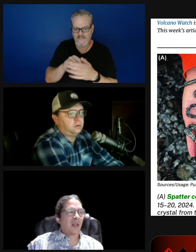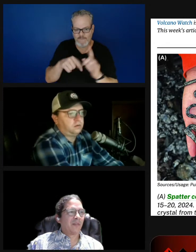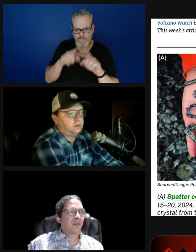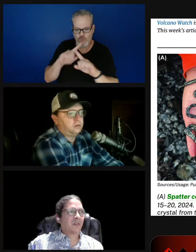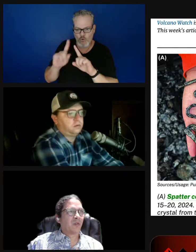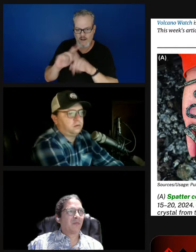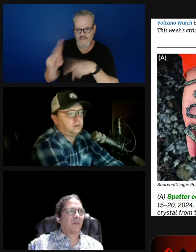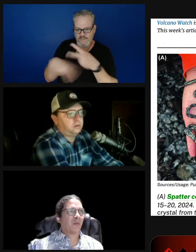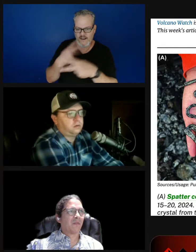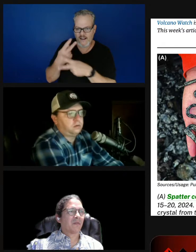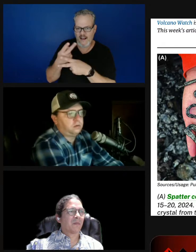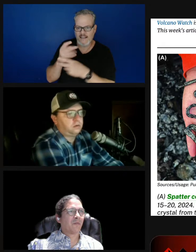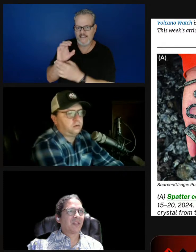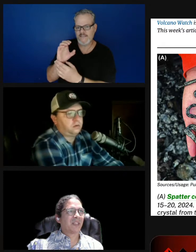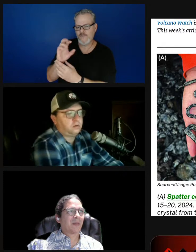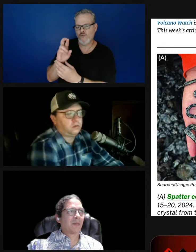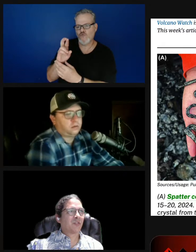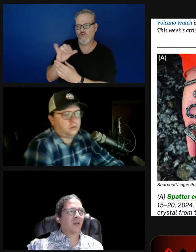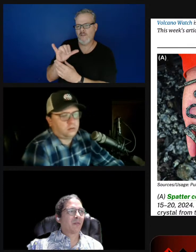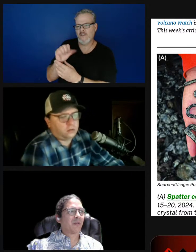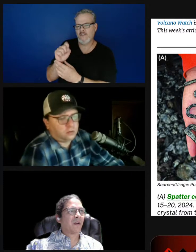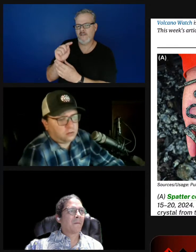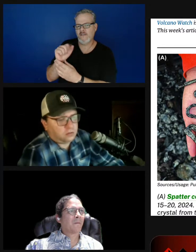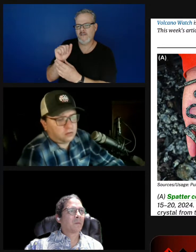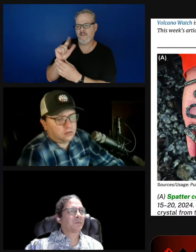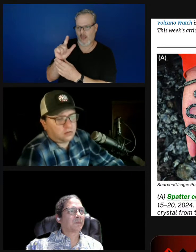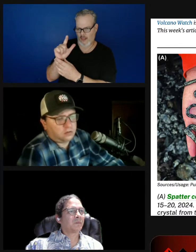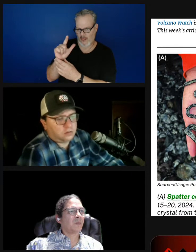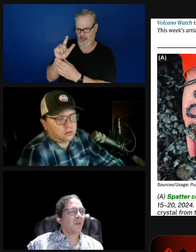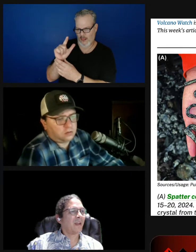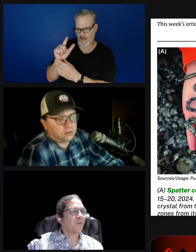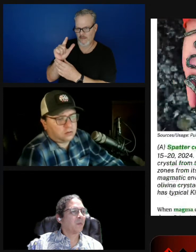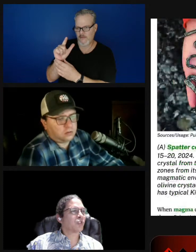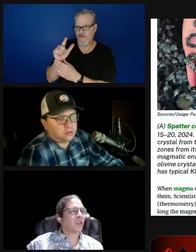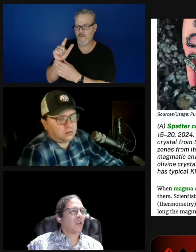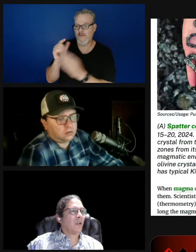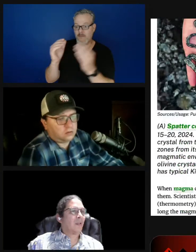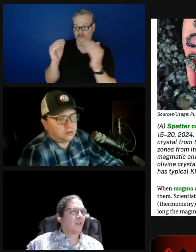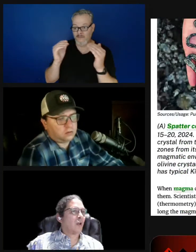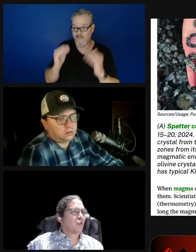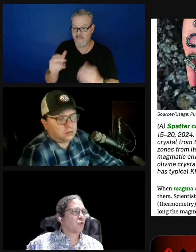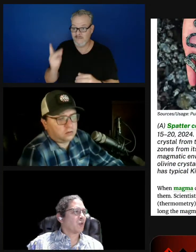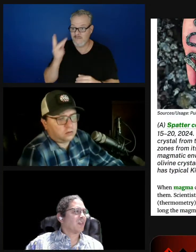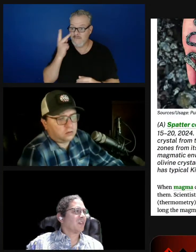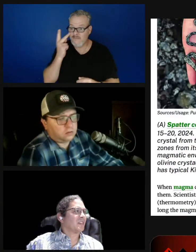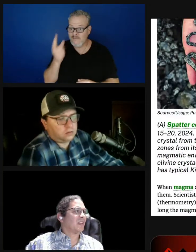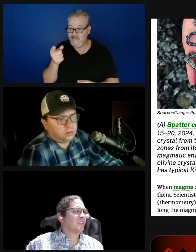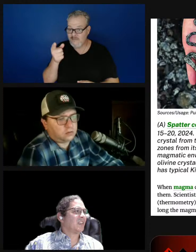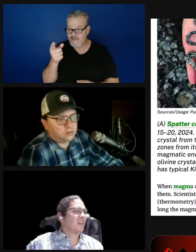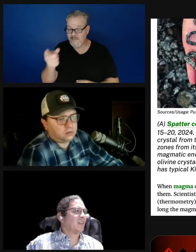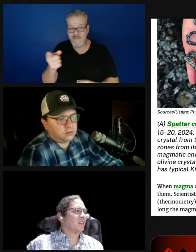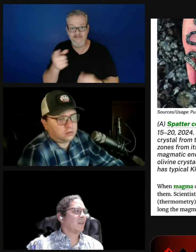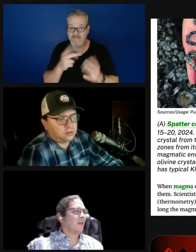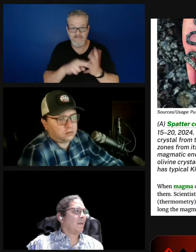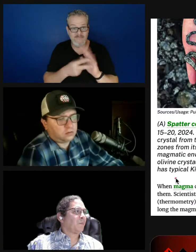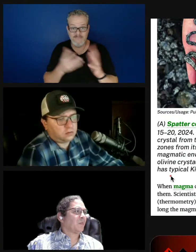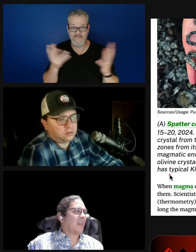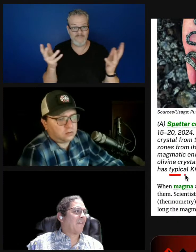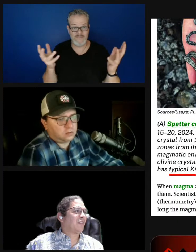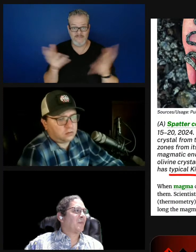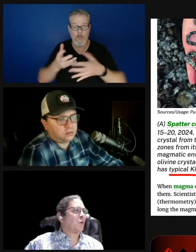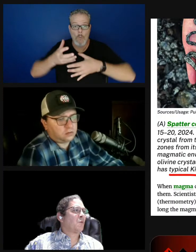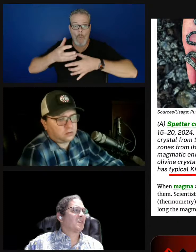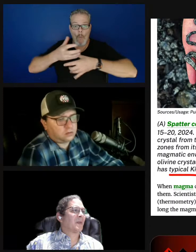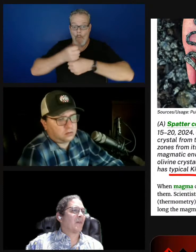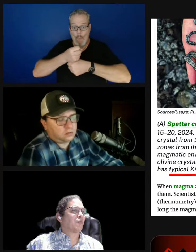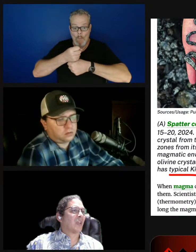And here an olivine crystal from the more recent summit eruption, all through here, right? Which the long and short of it is that they say that they